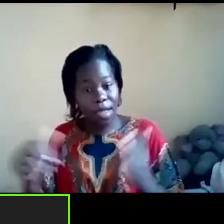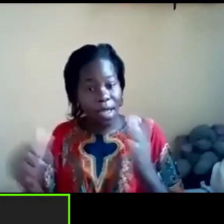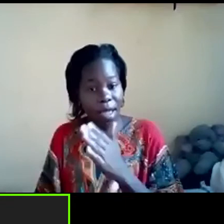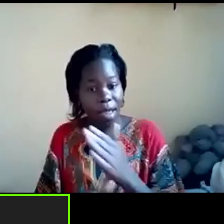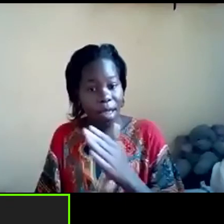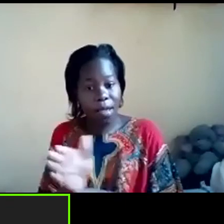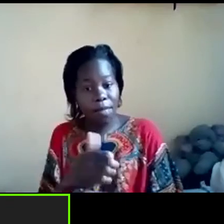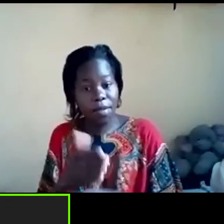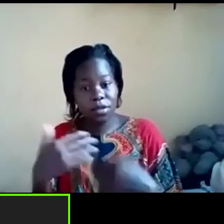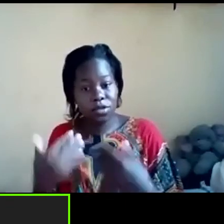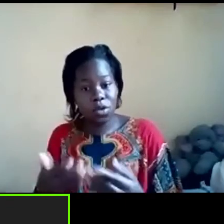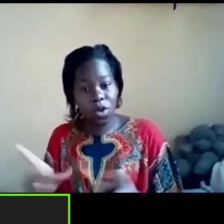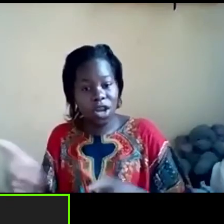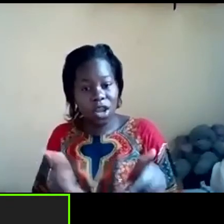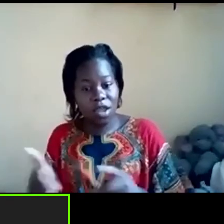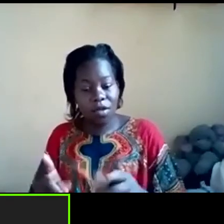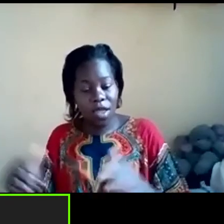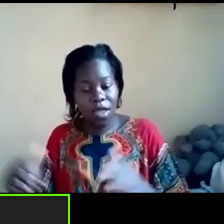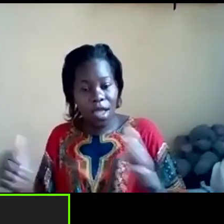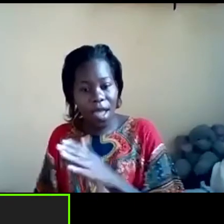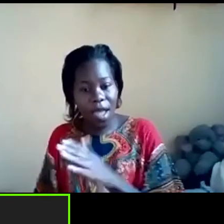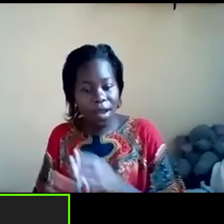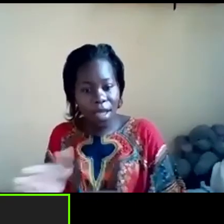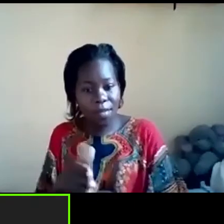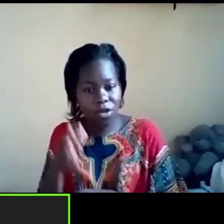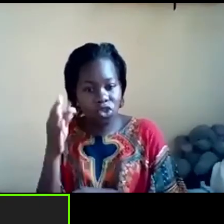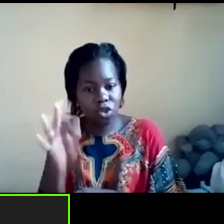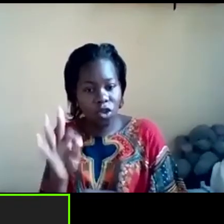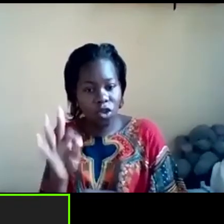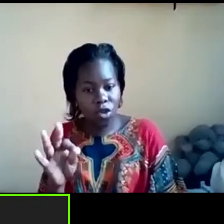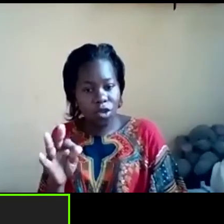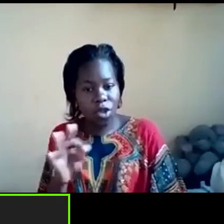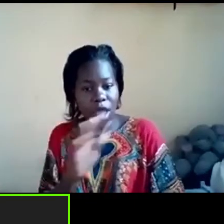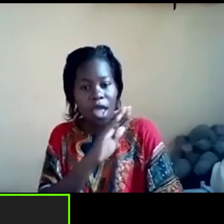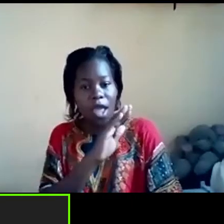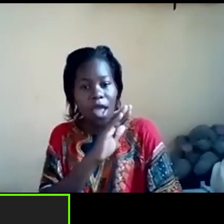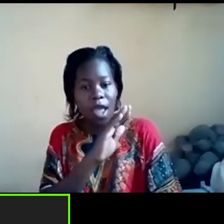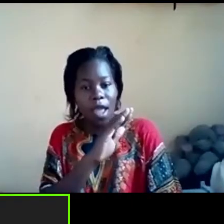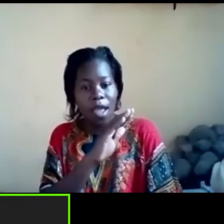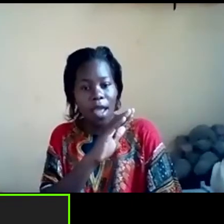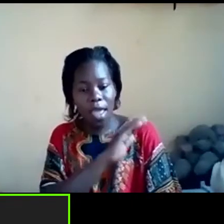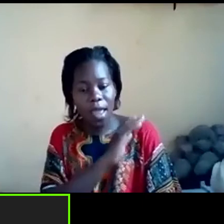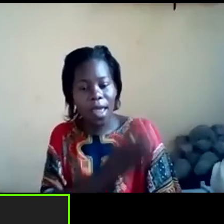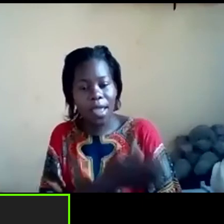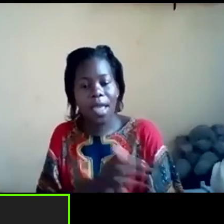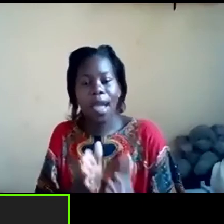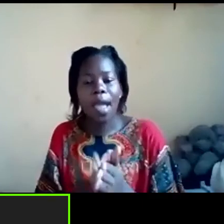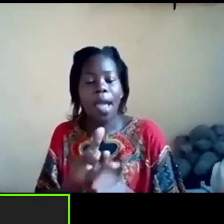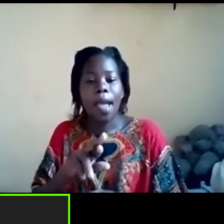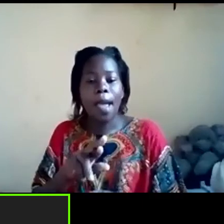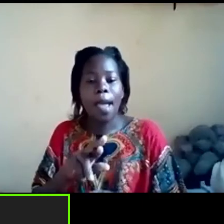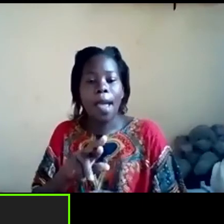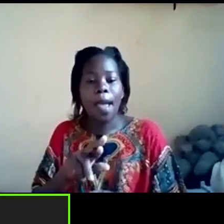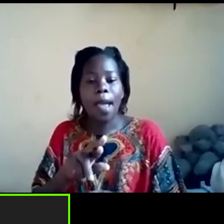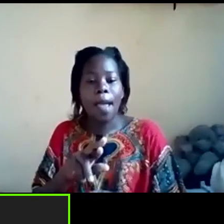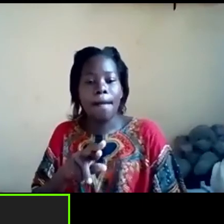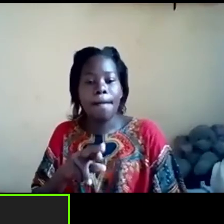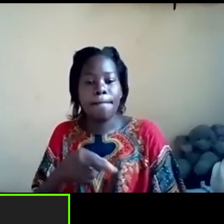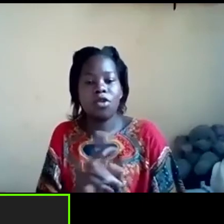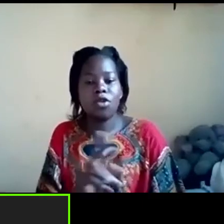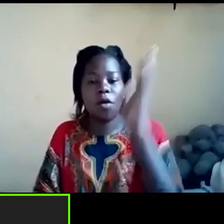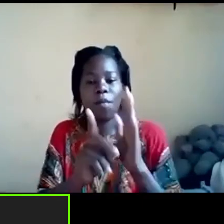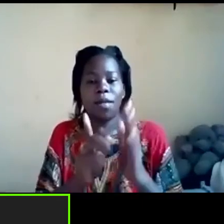Mineral Development. And then of course you have the mineral sector that I'm so passionate about myself. The